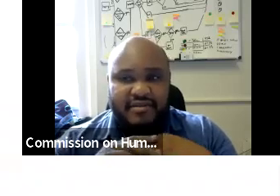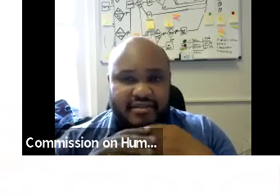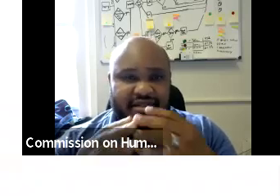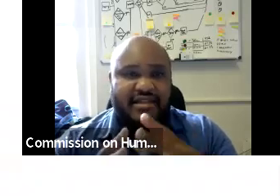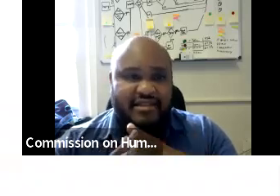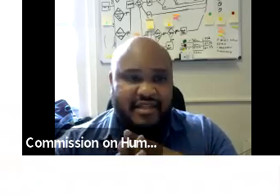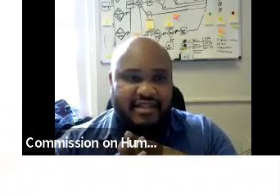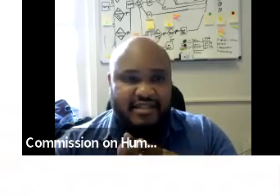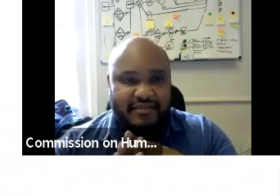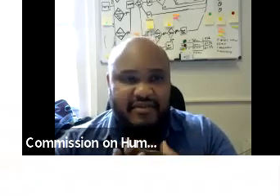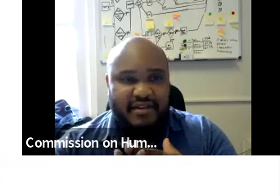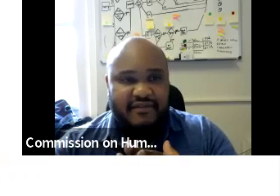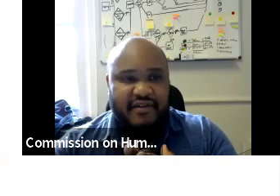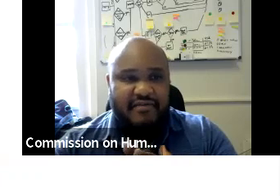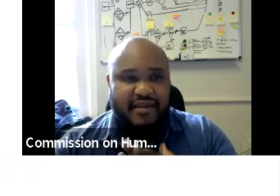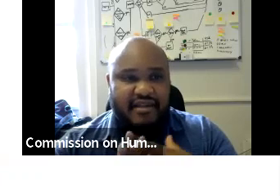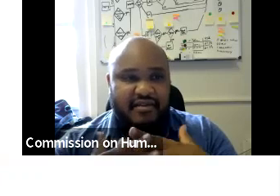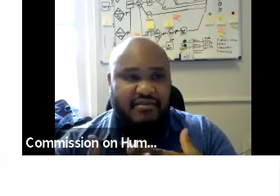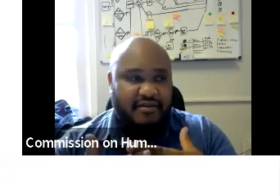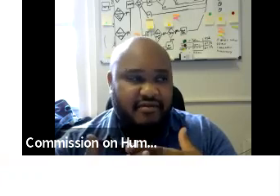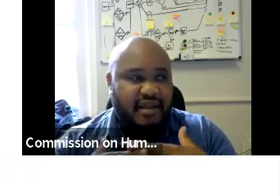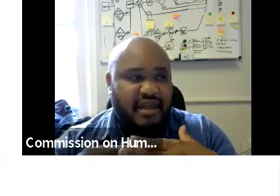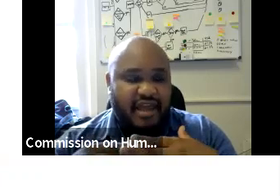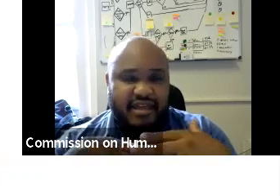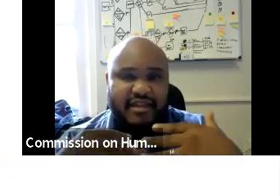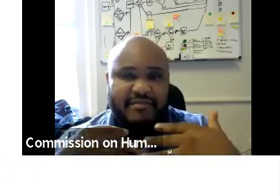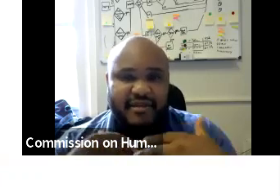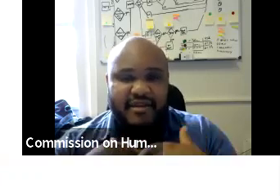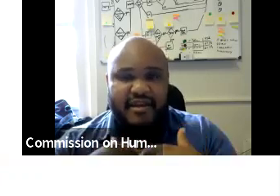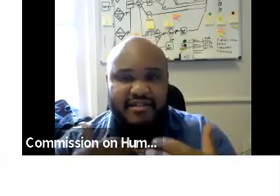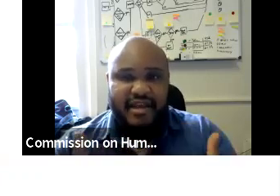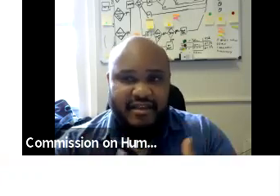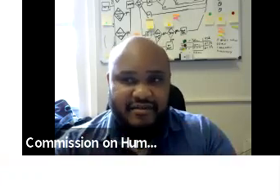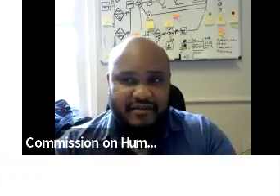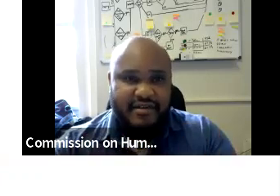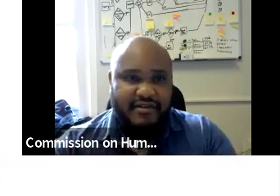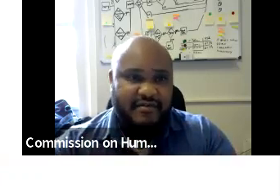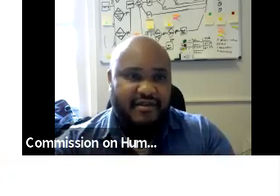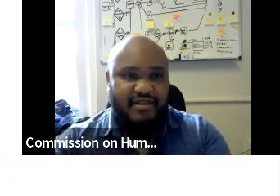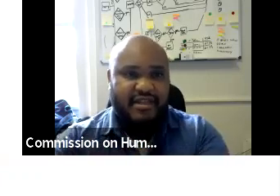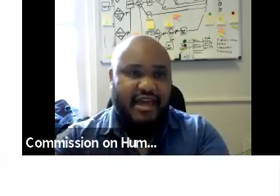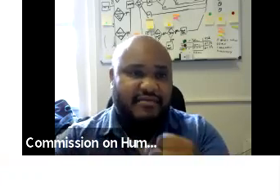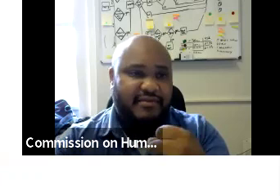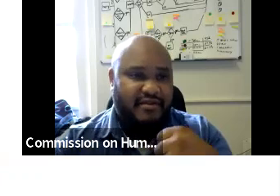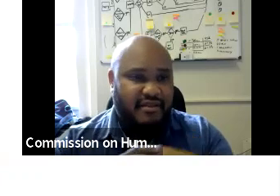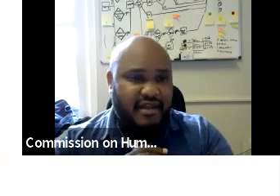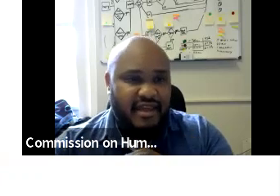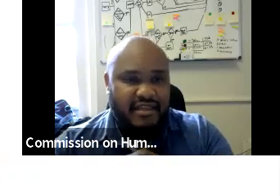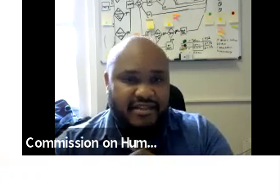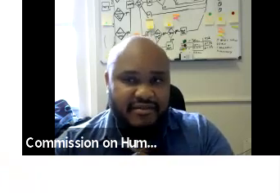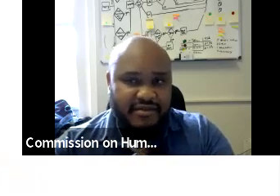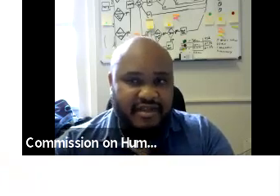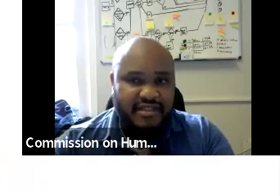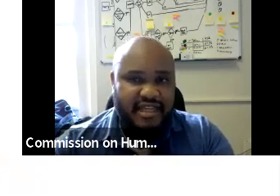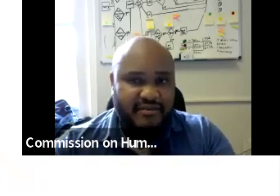So sex is typically developed in utero, and it can be assigned or determined at birth.